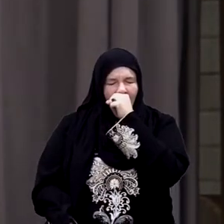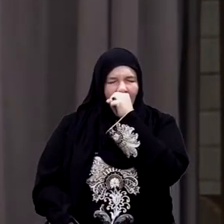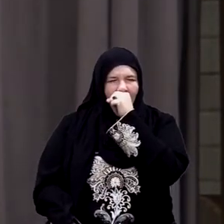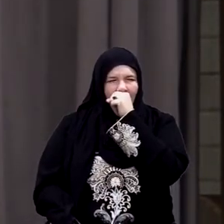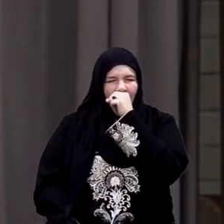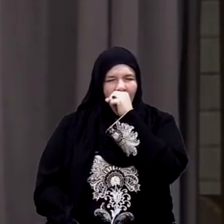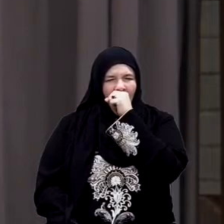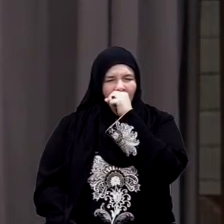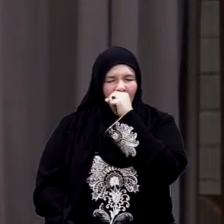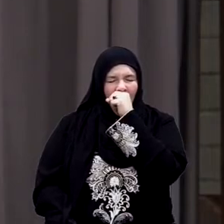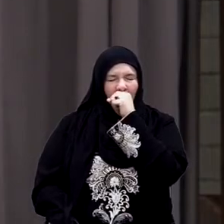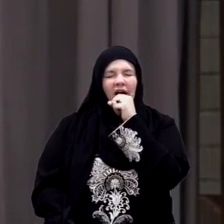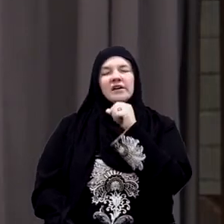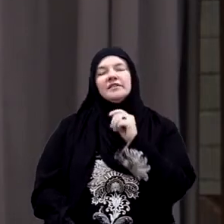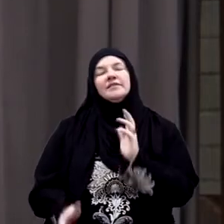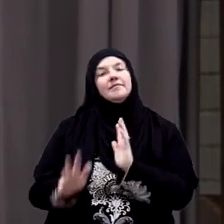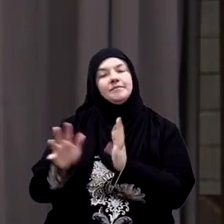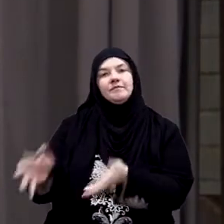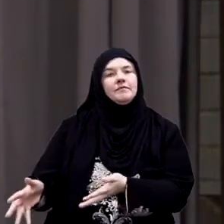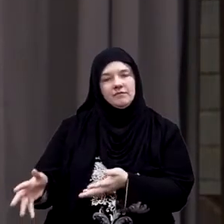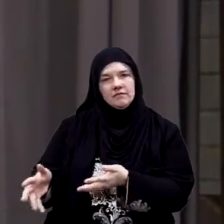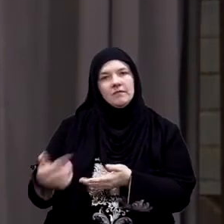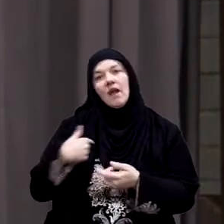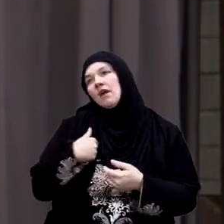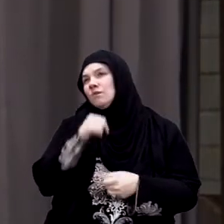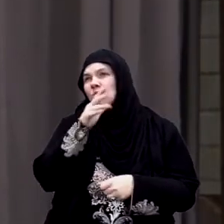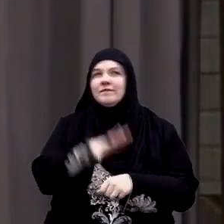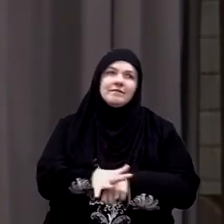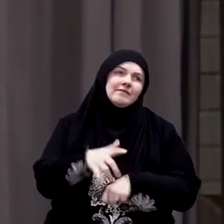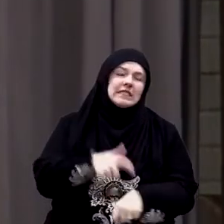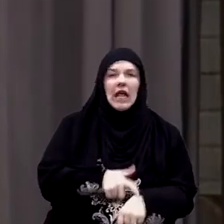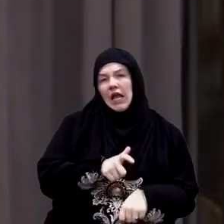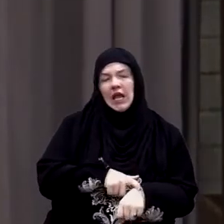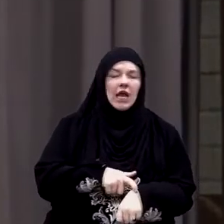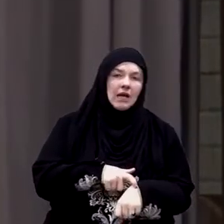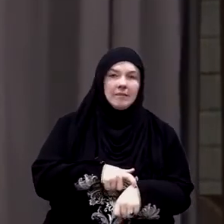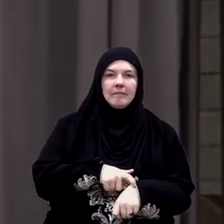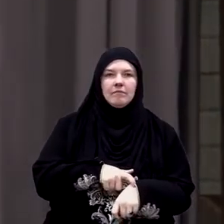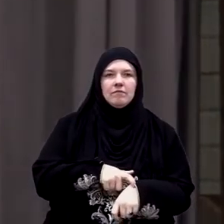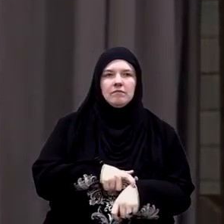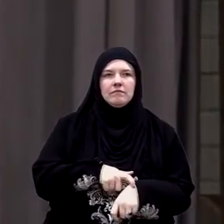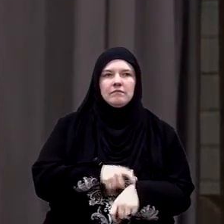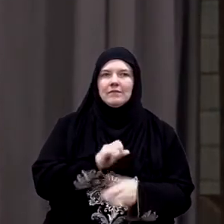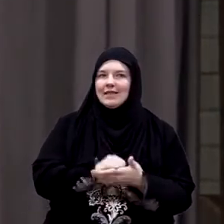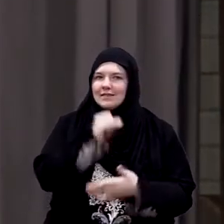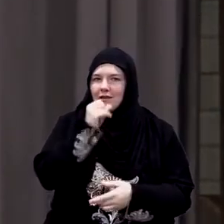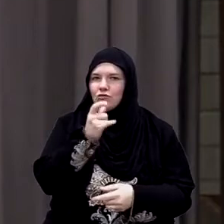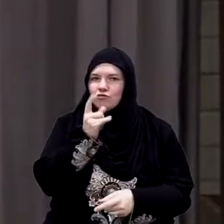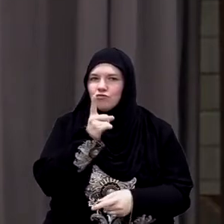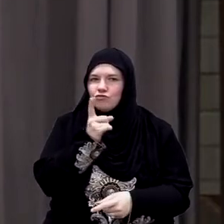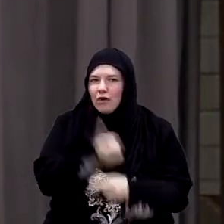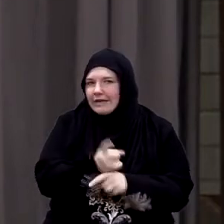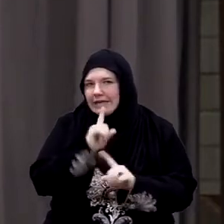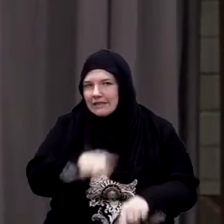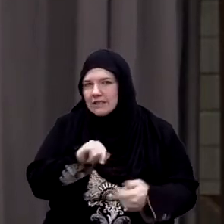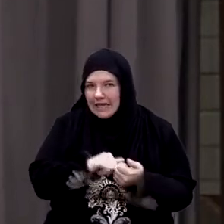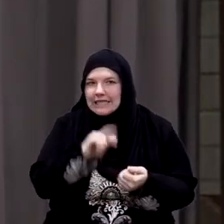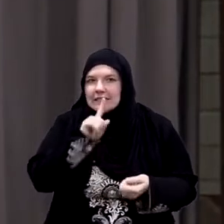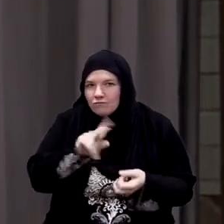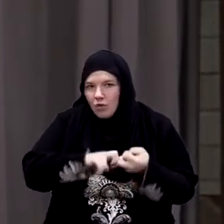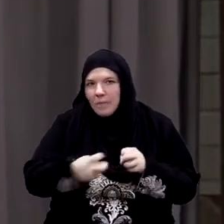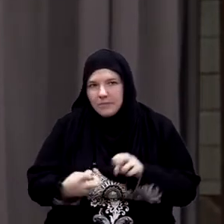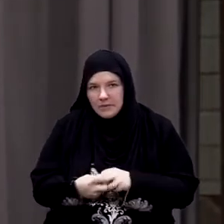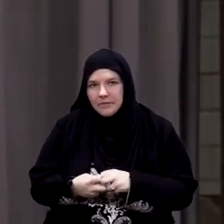under the excuse of, I don't have time, is not a solution, it is a problem.